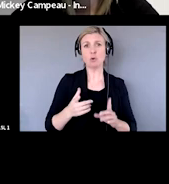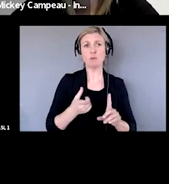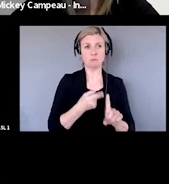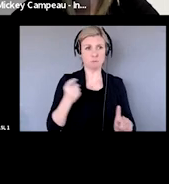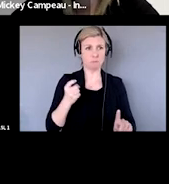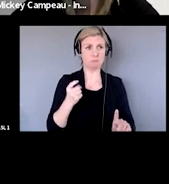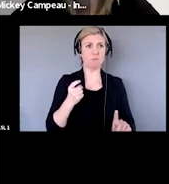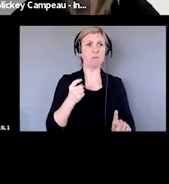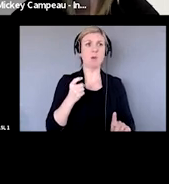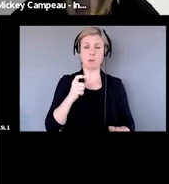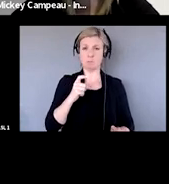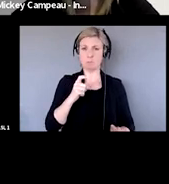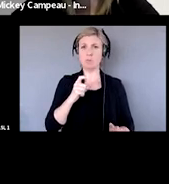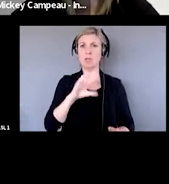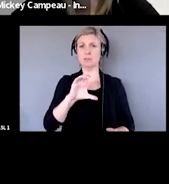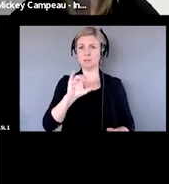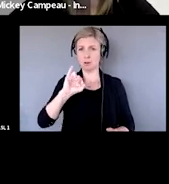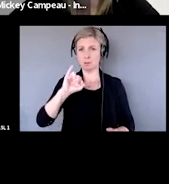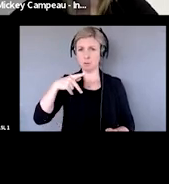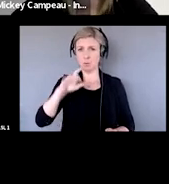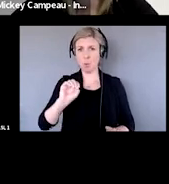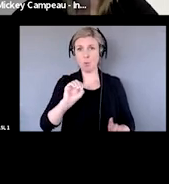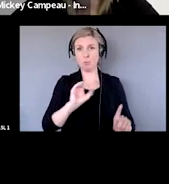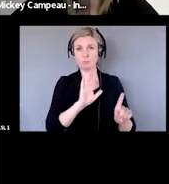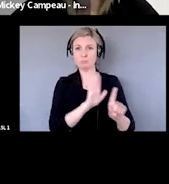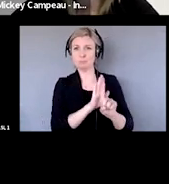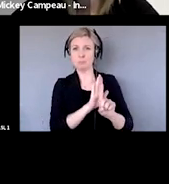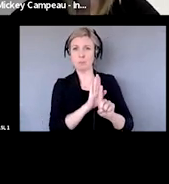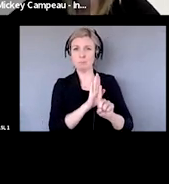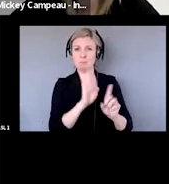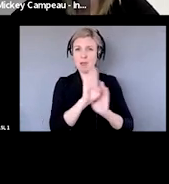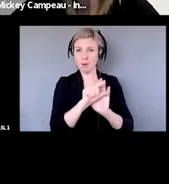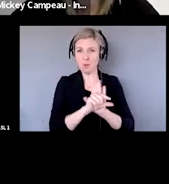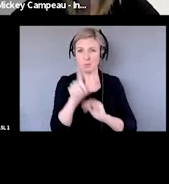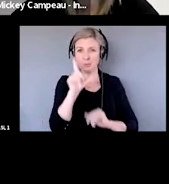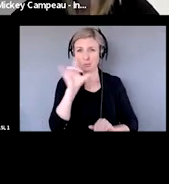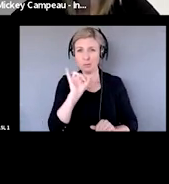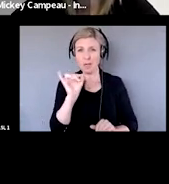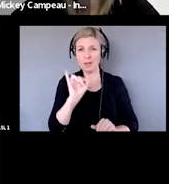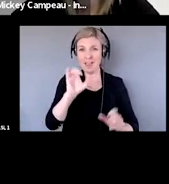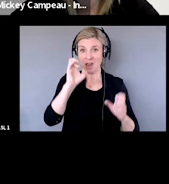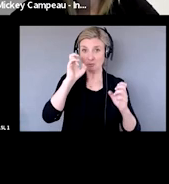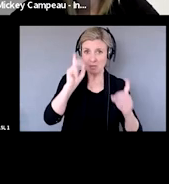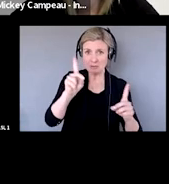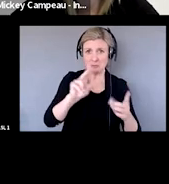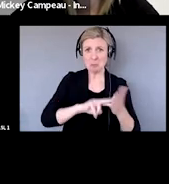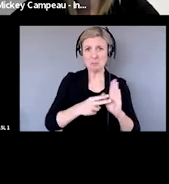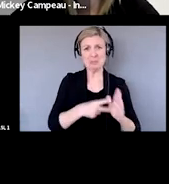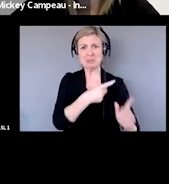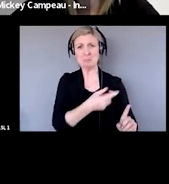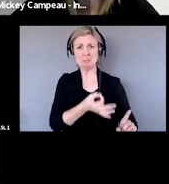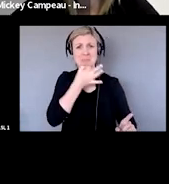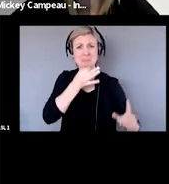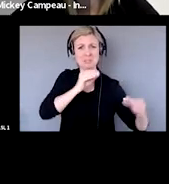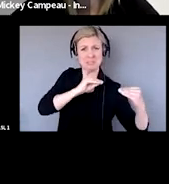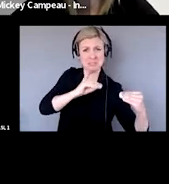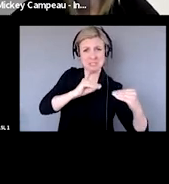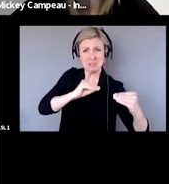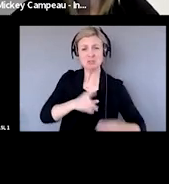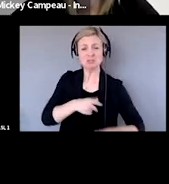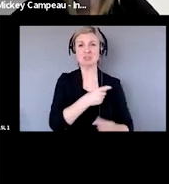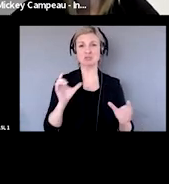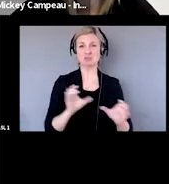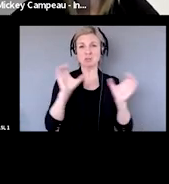in education, which is going to make him an excellent teacher today. He has a certificate in public communication from